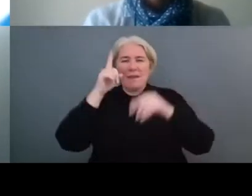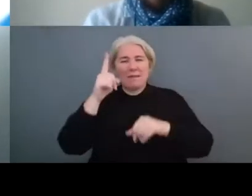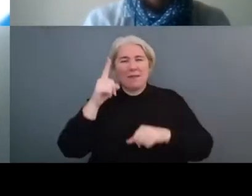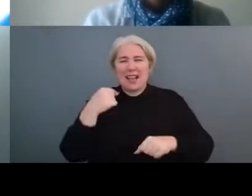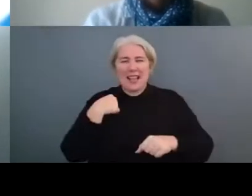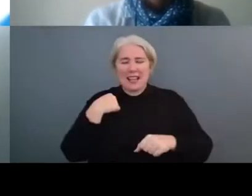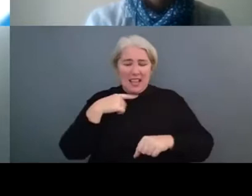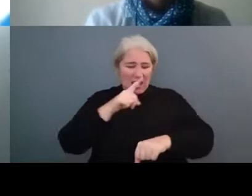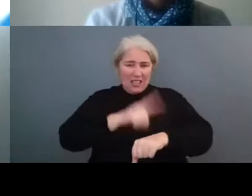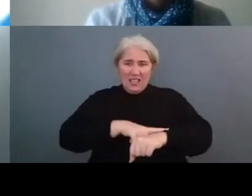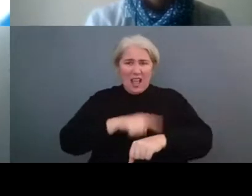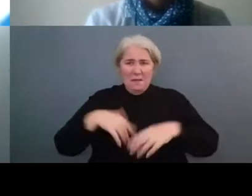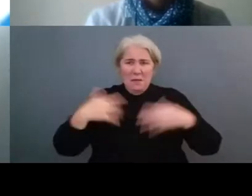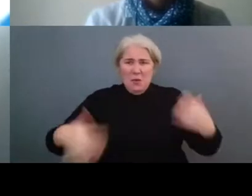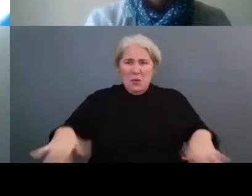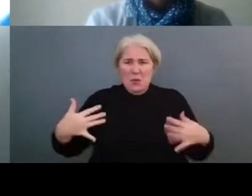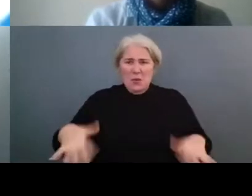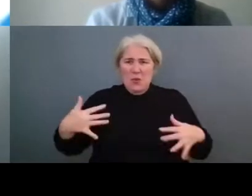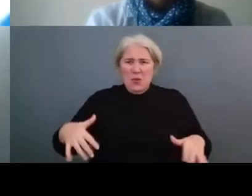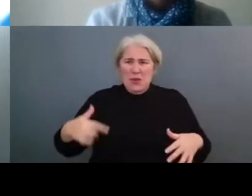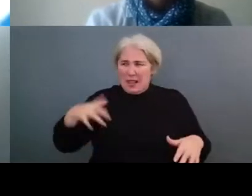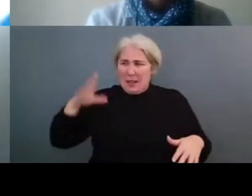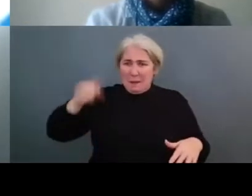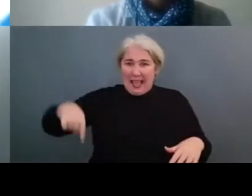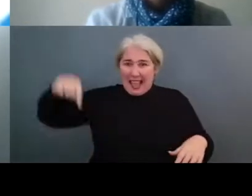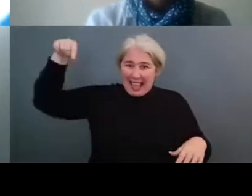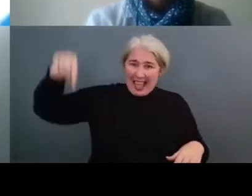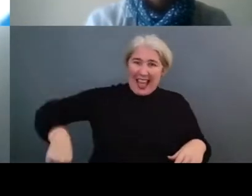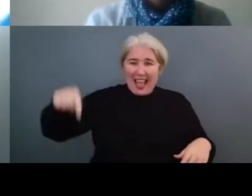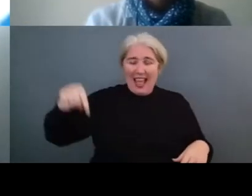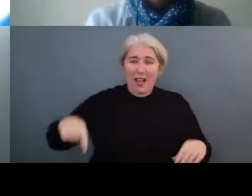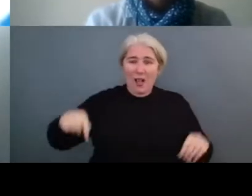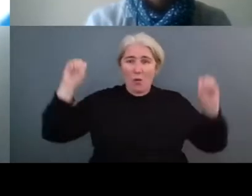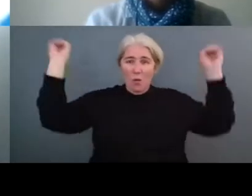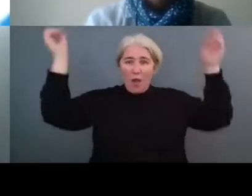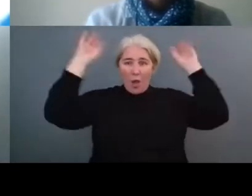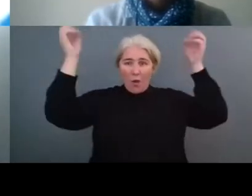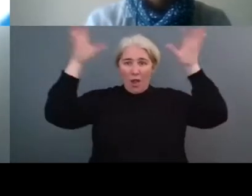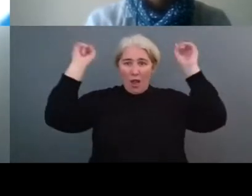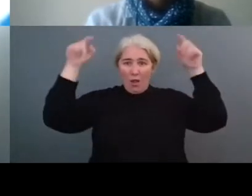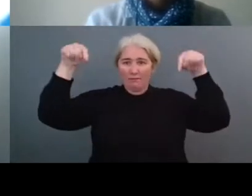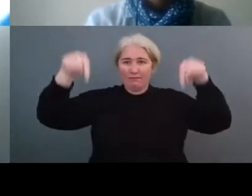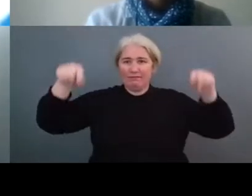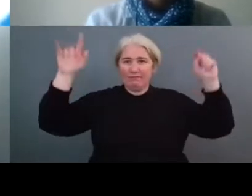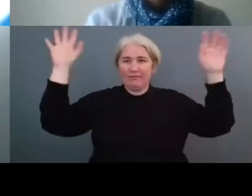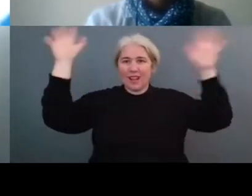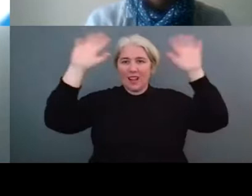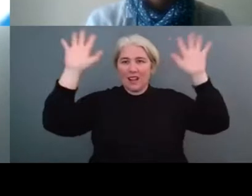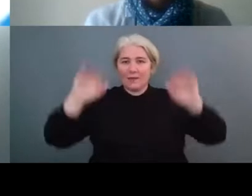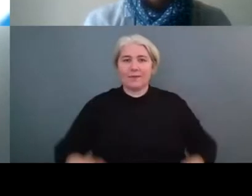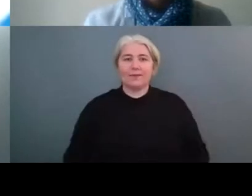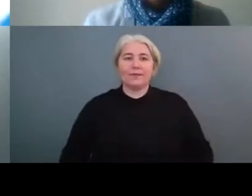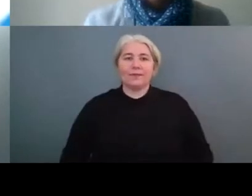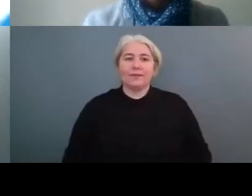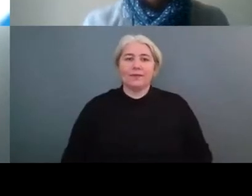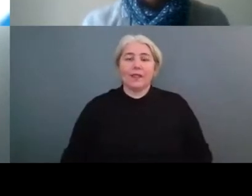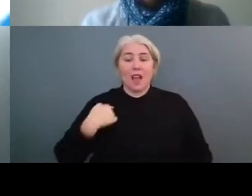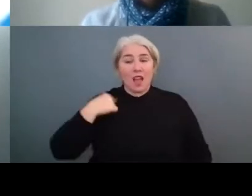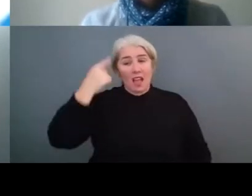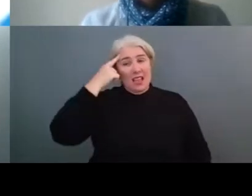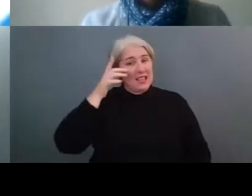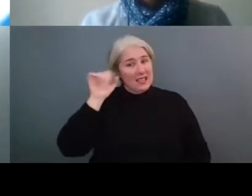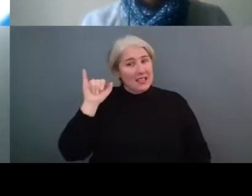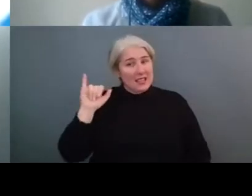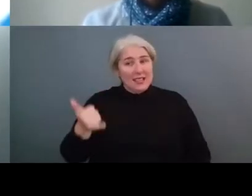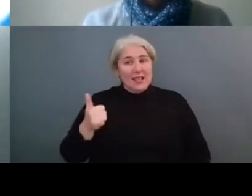lose, and it's important to be effective. And just to speak to the fact that measurement, I think, is one of the things that we've